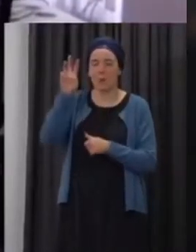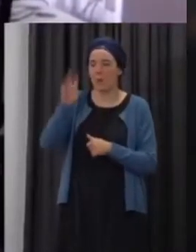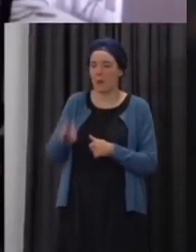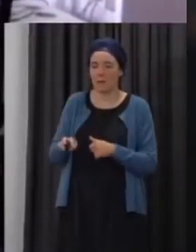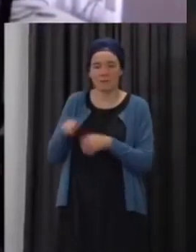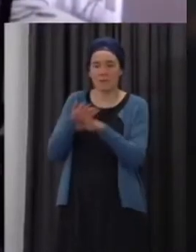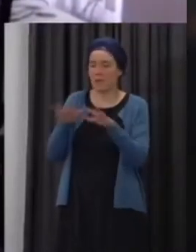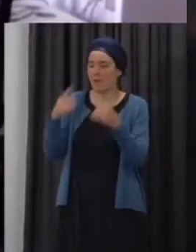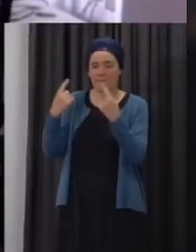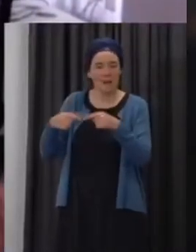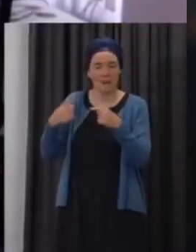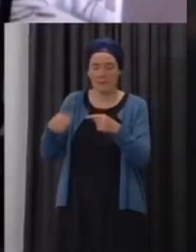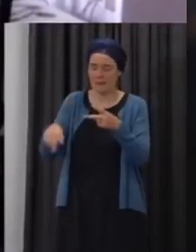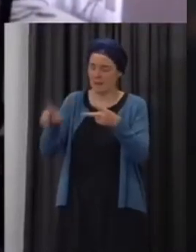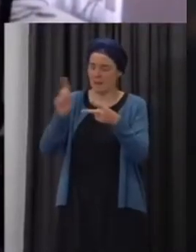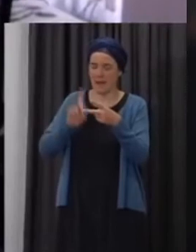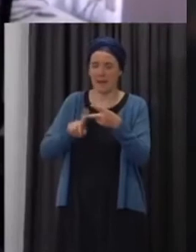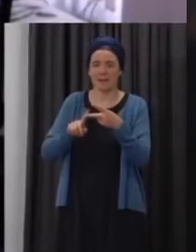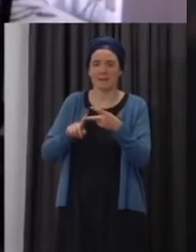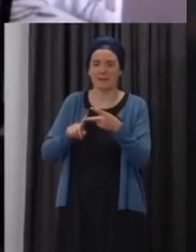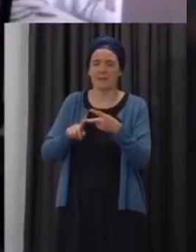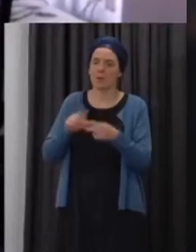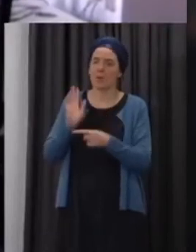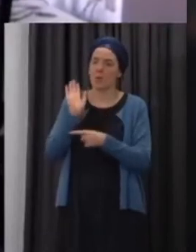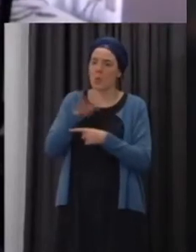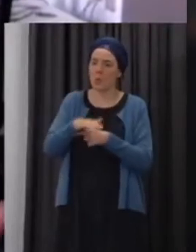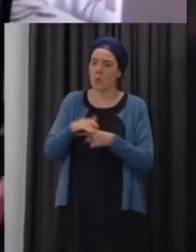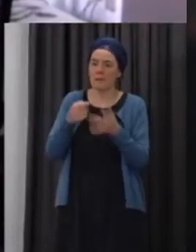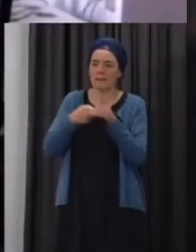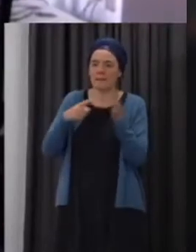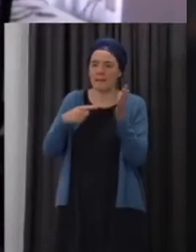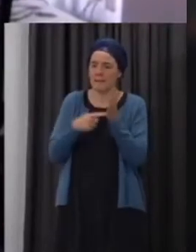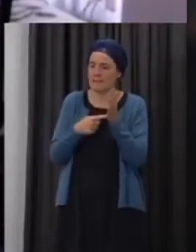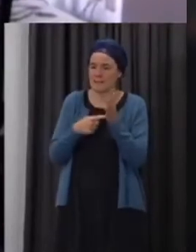not available. What's your assessment of what's going wrong?